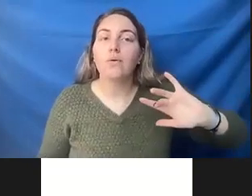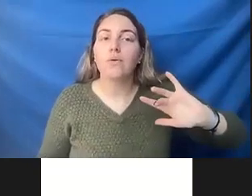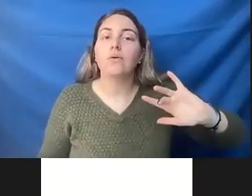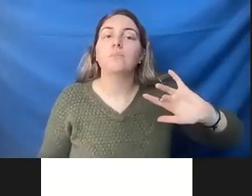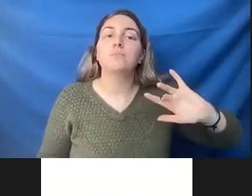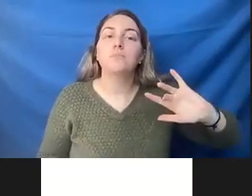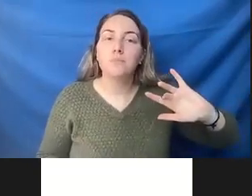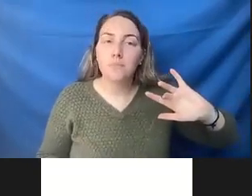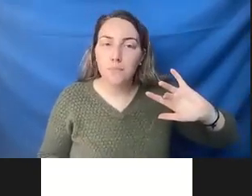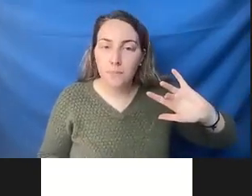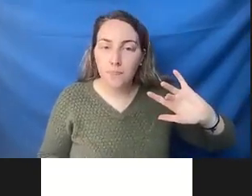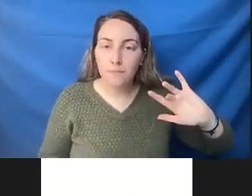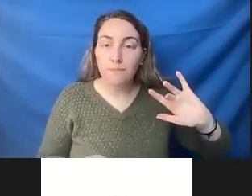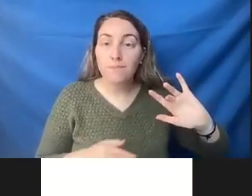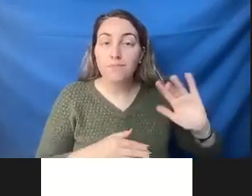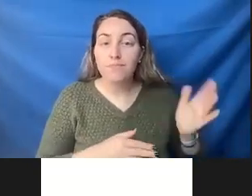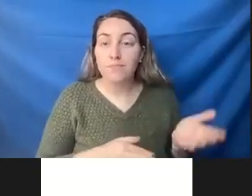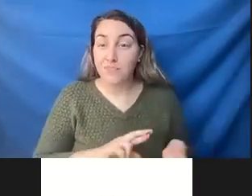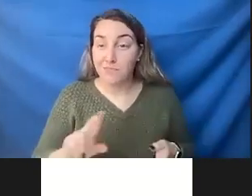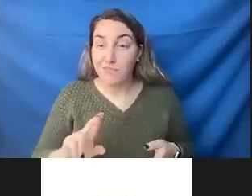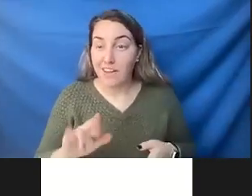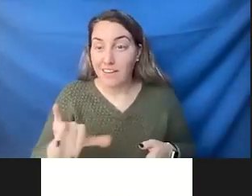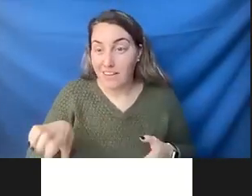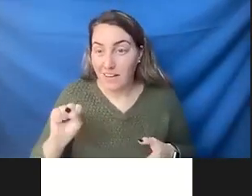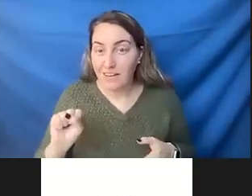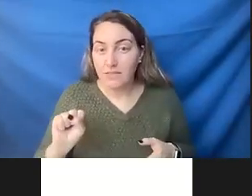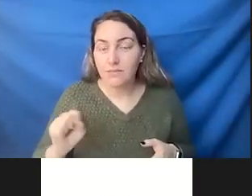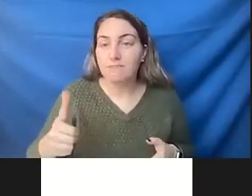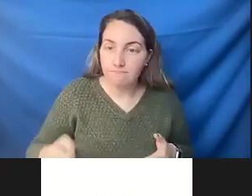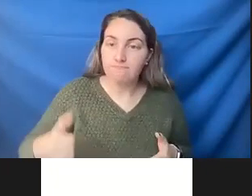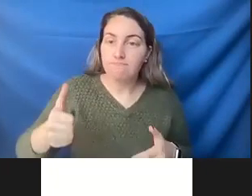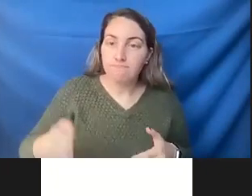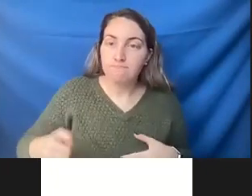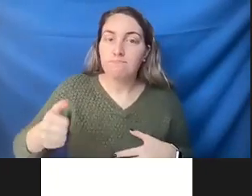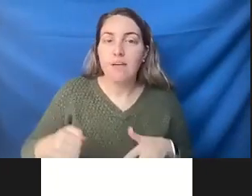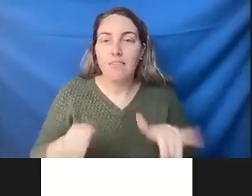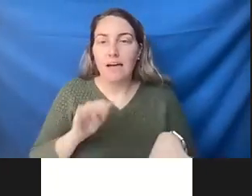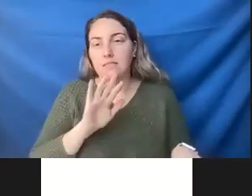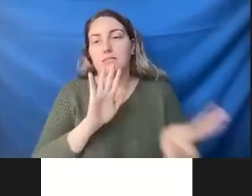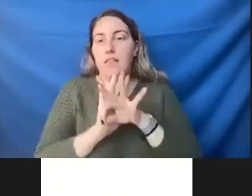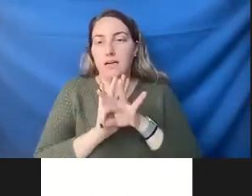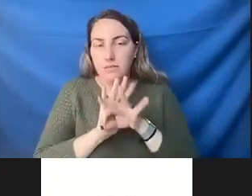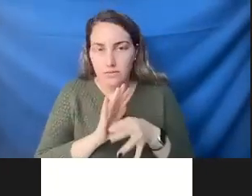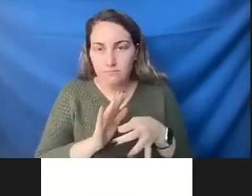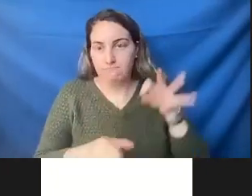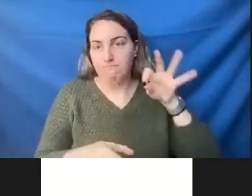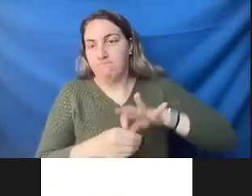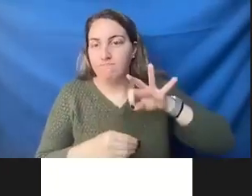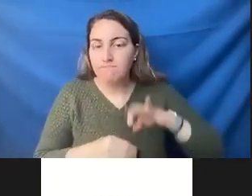screen. And then the right yes button is the selection.